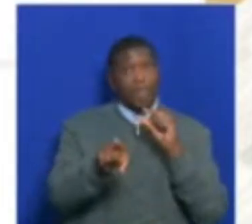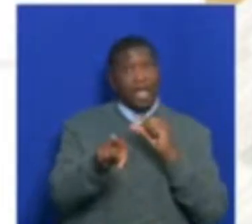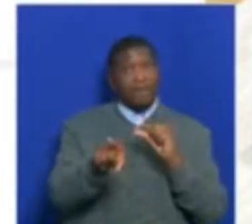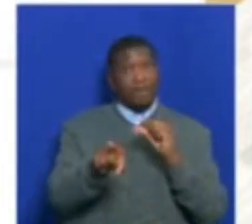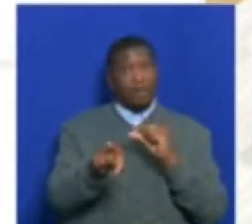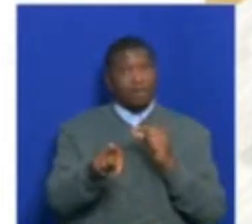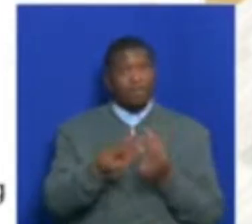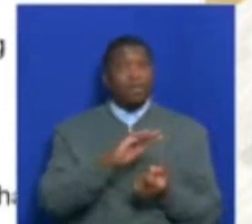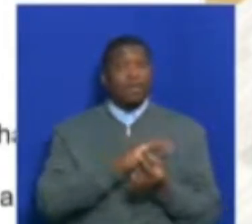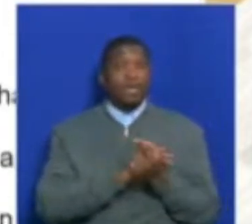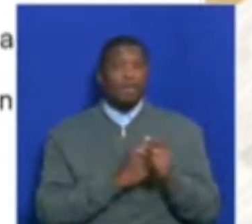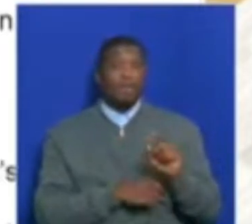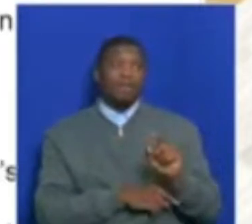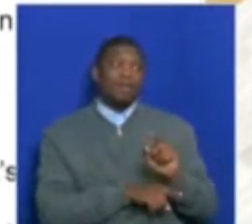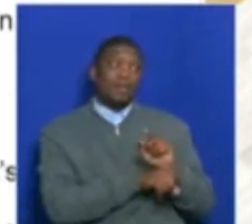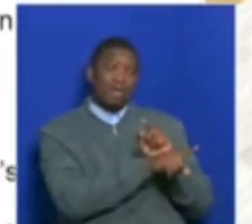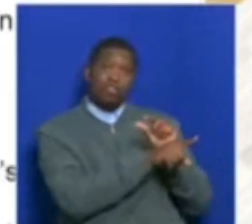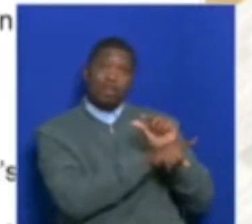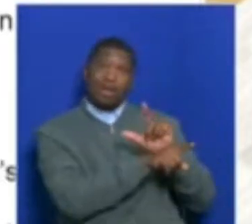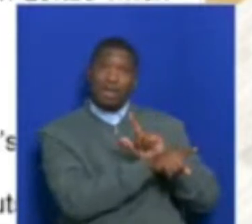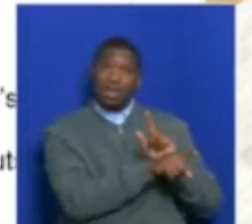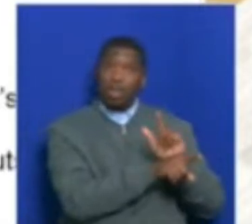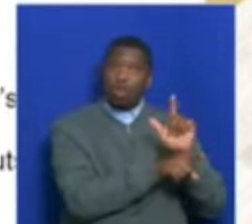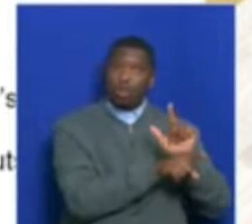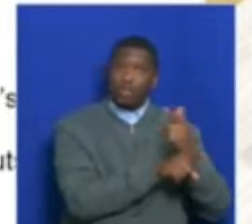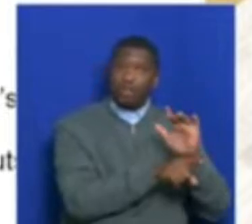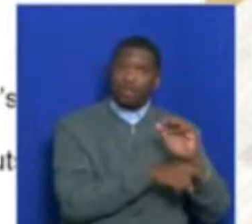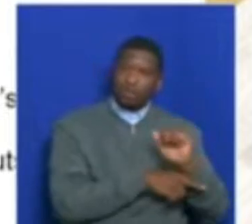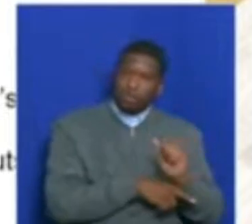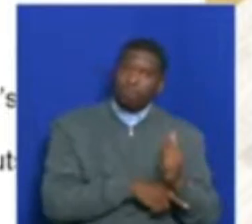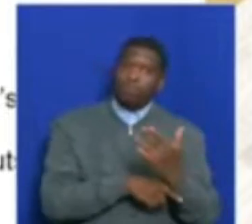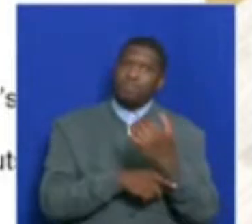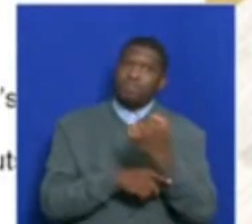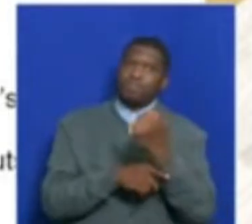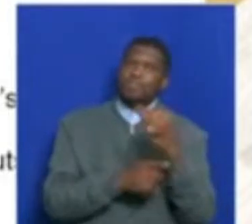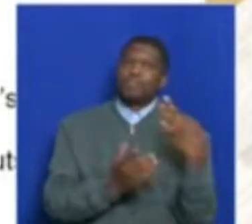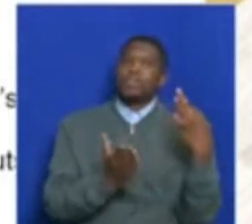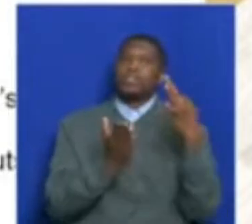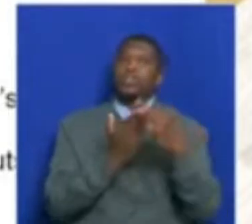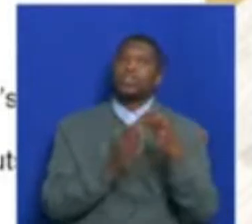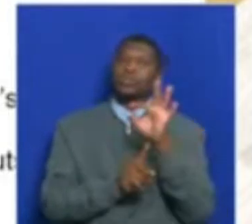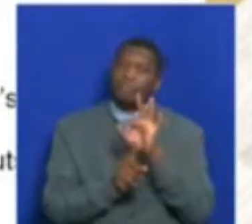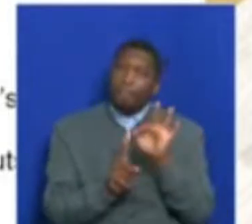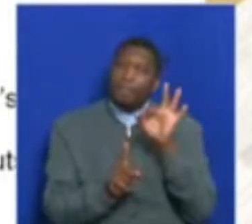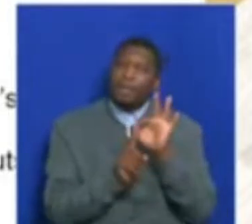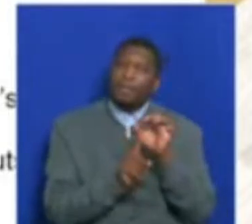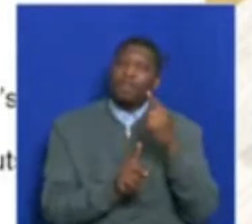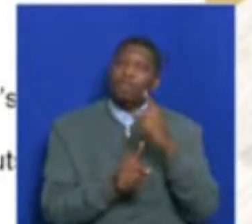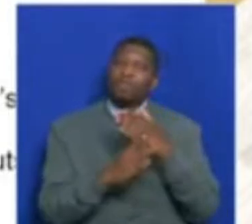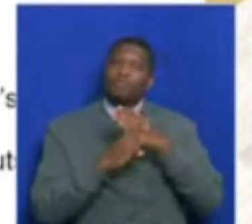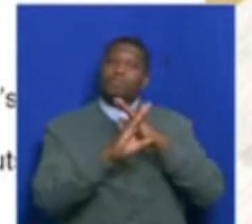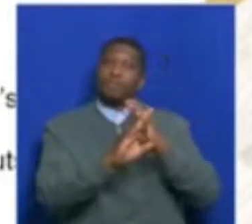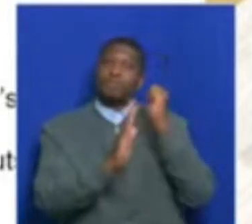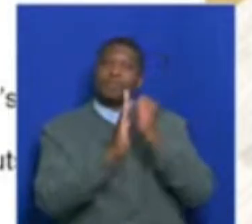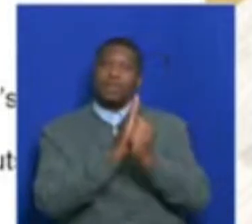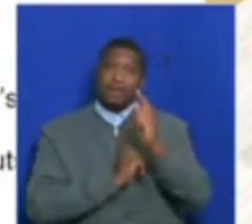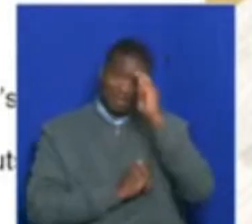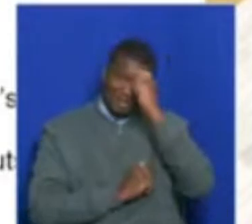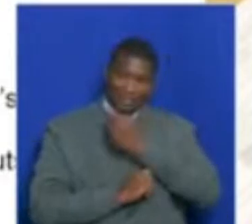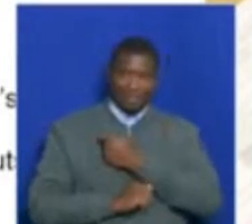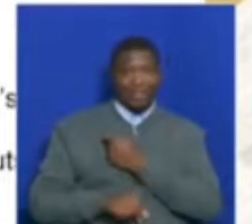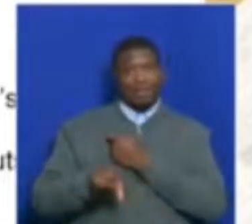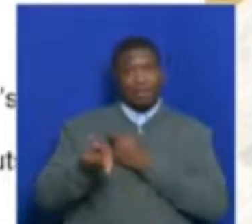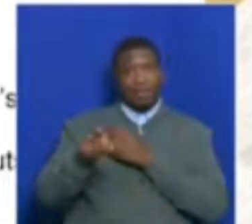an interdict application issued specifically to prevent the killing of his son by Lieutenant Colonel